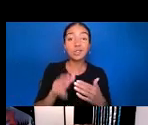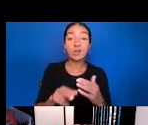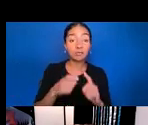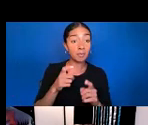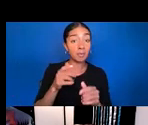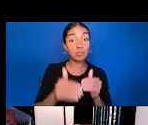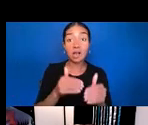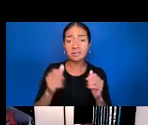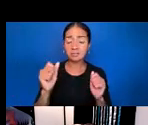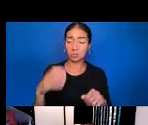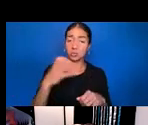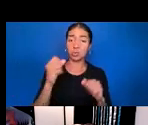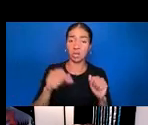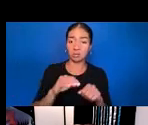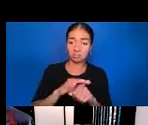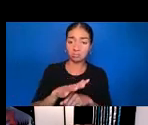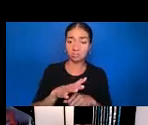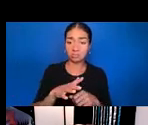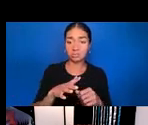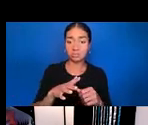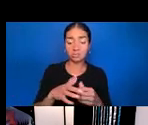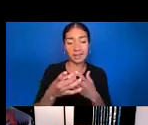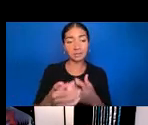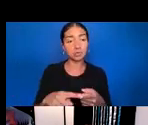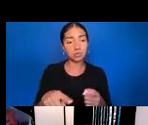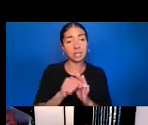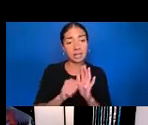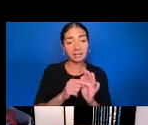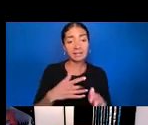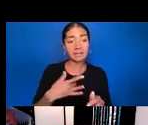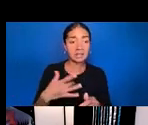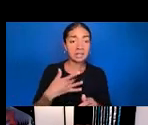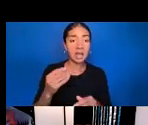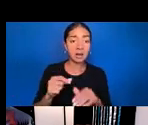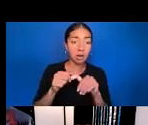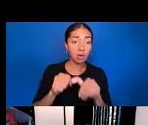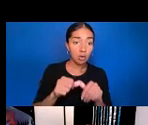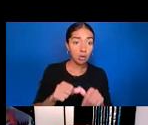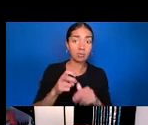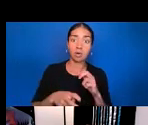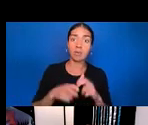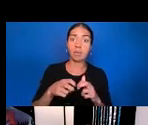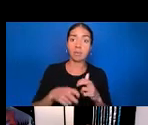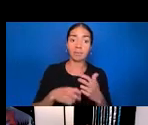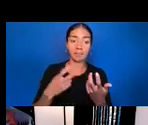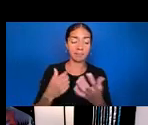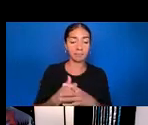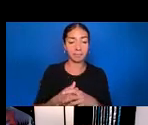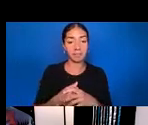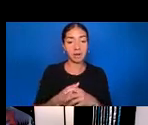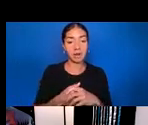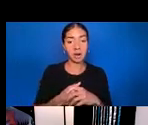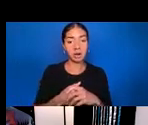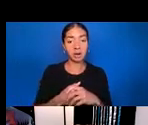a negative feeling and ongoing problems with kind of like